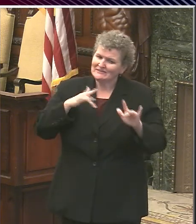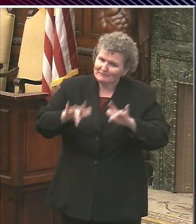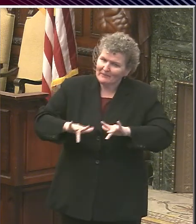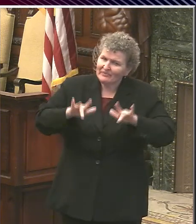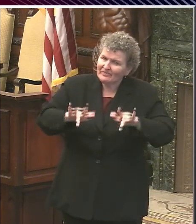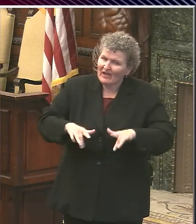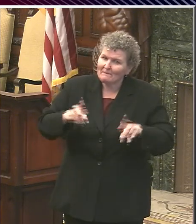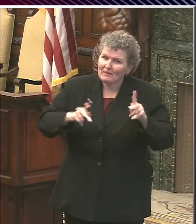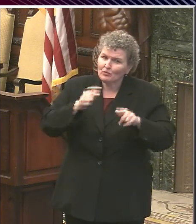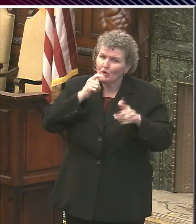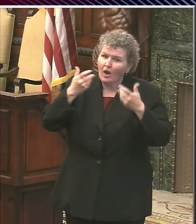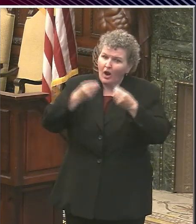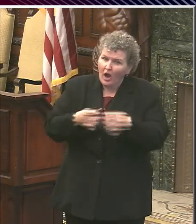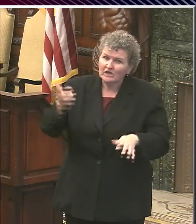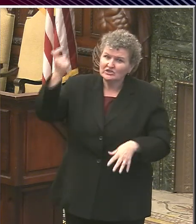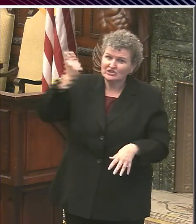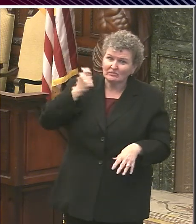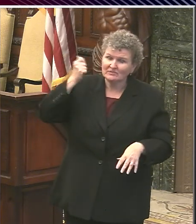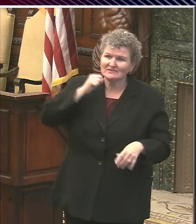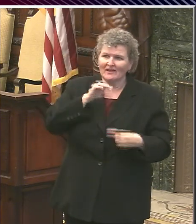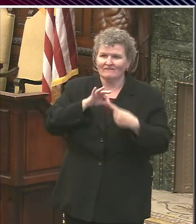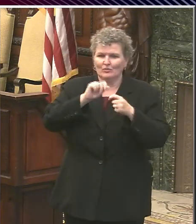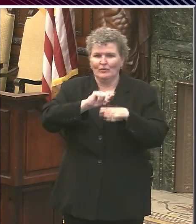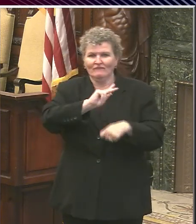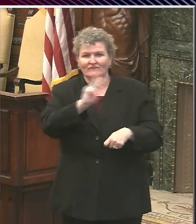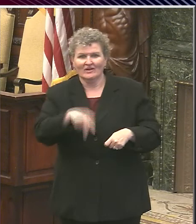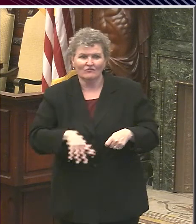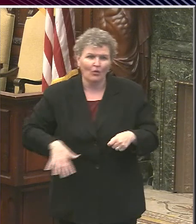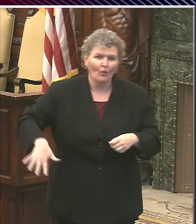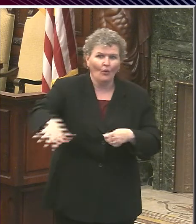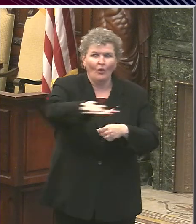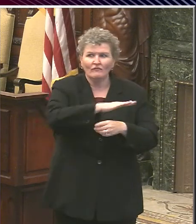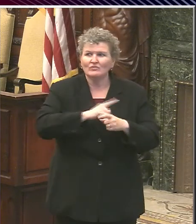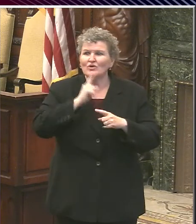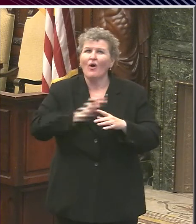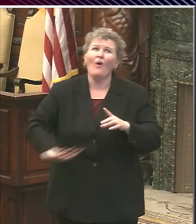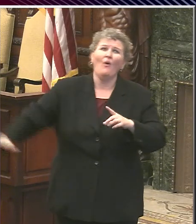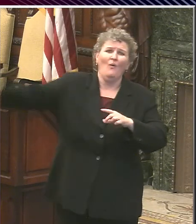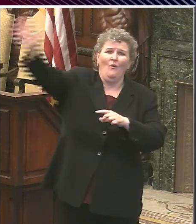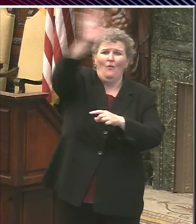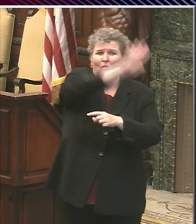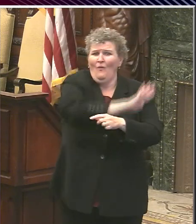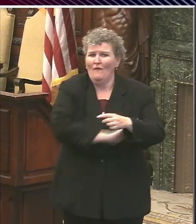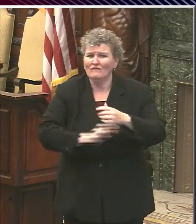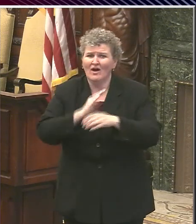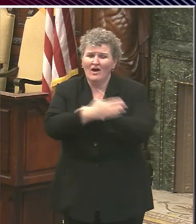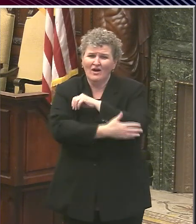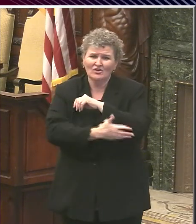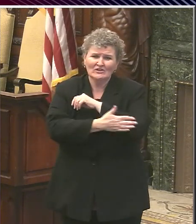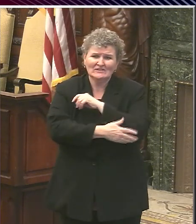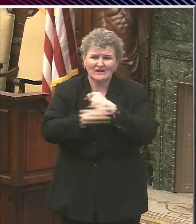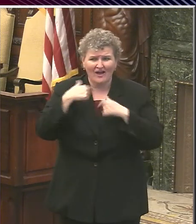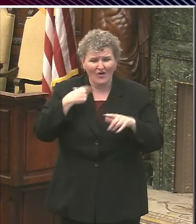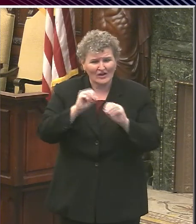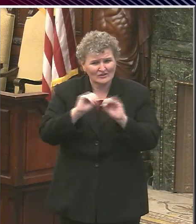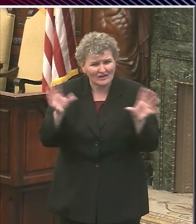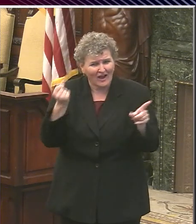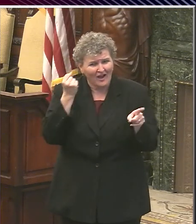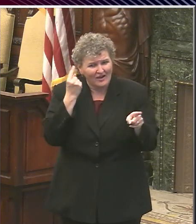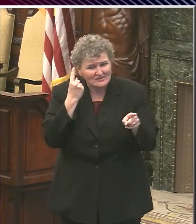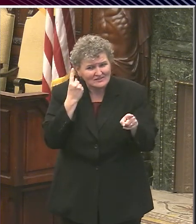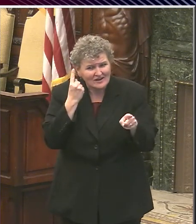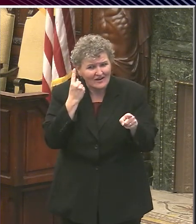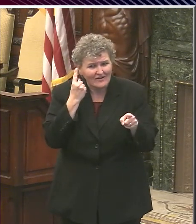This is not unique to Philadelphia. This is happening all over the country. And so I'm hoping everybody understands that and interpreting steps like scholarships in the